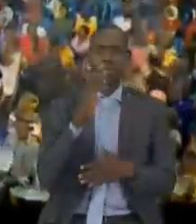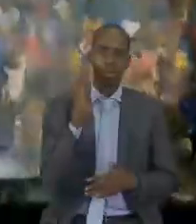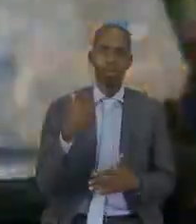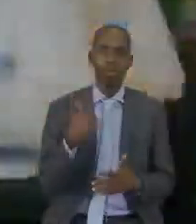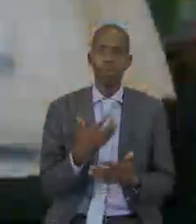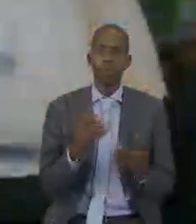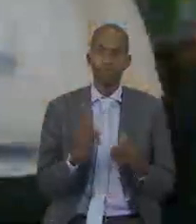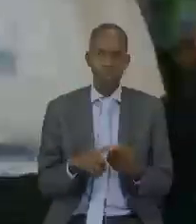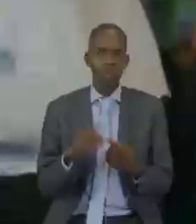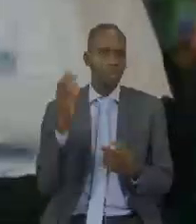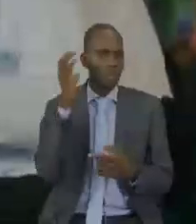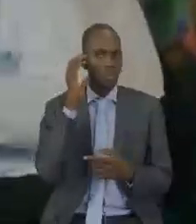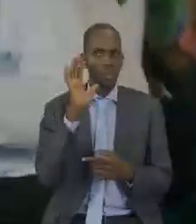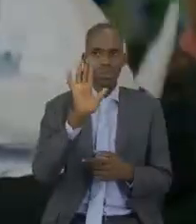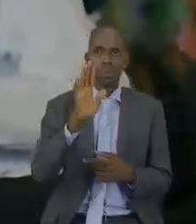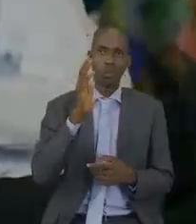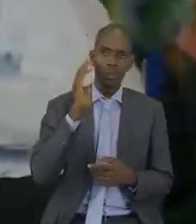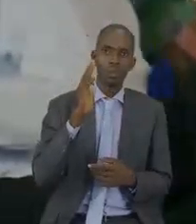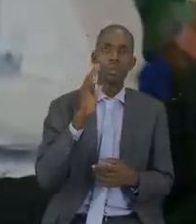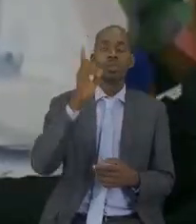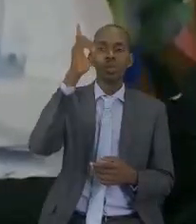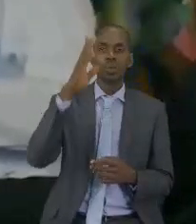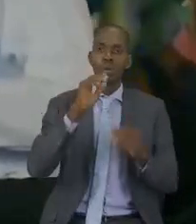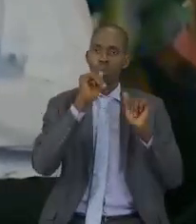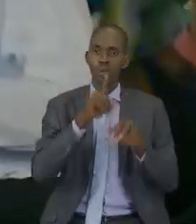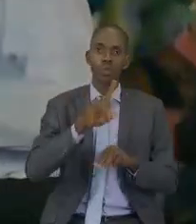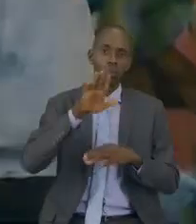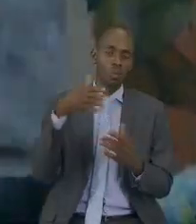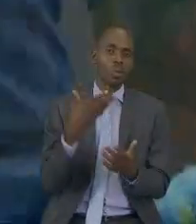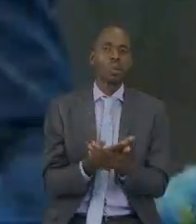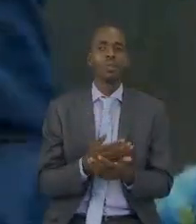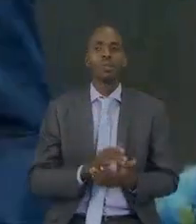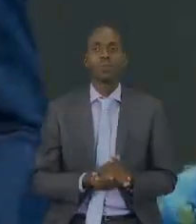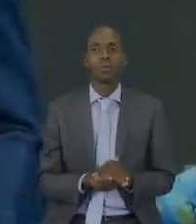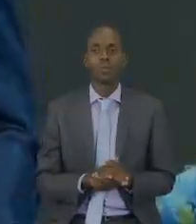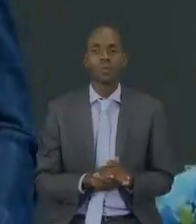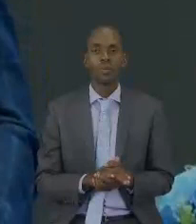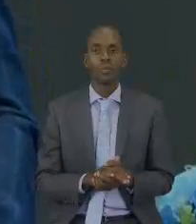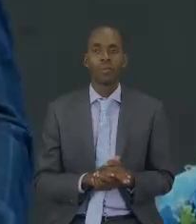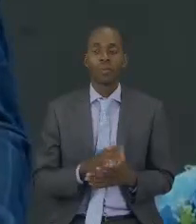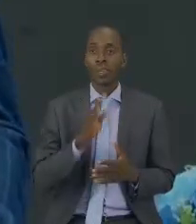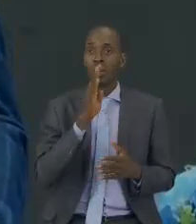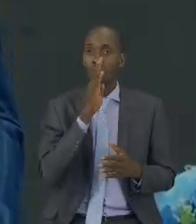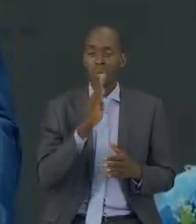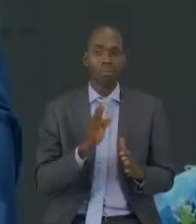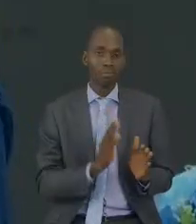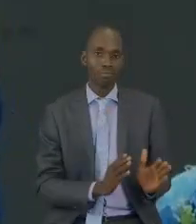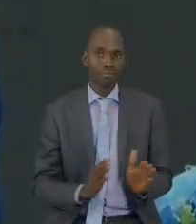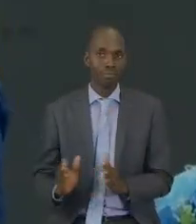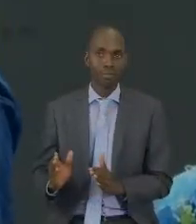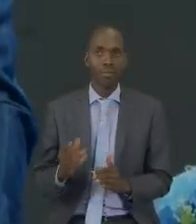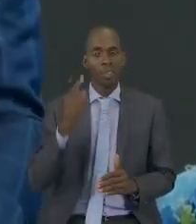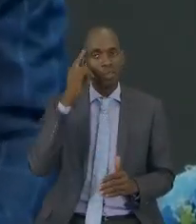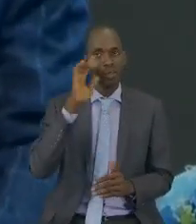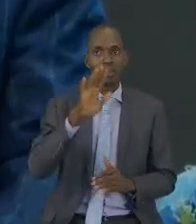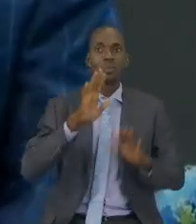you. God bless you all. Get ready for your